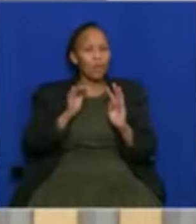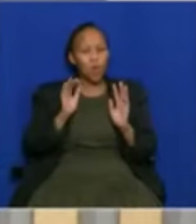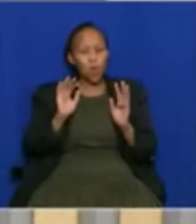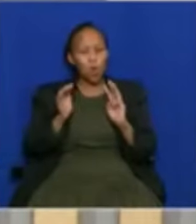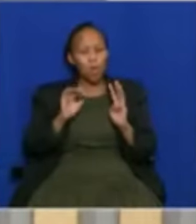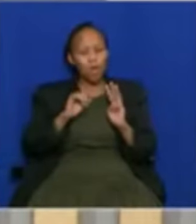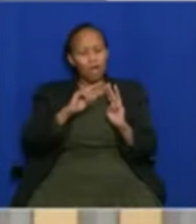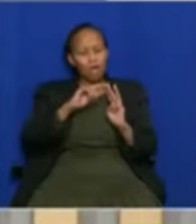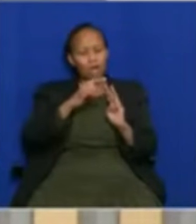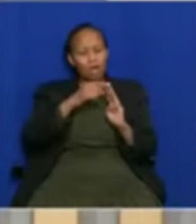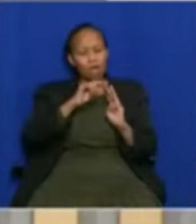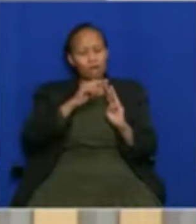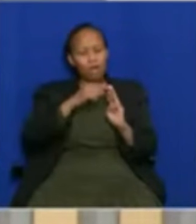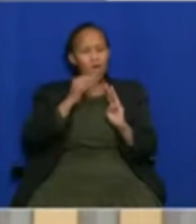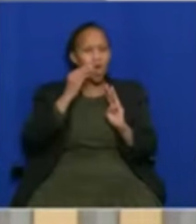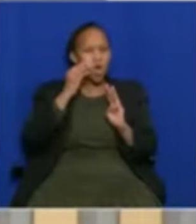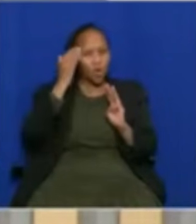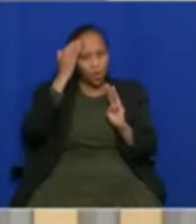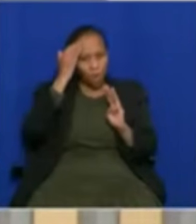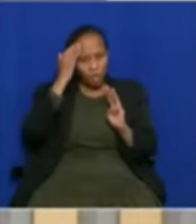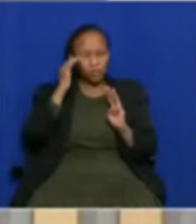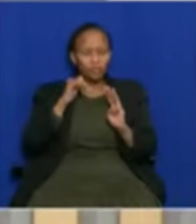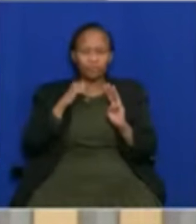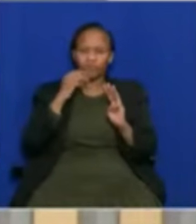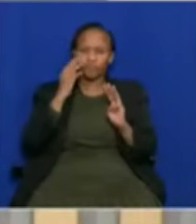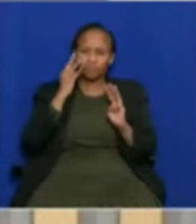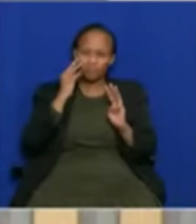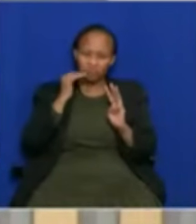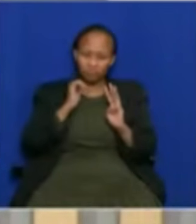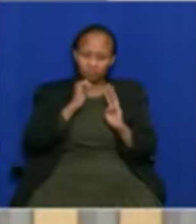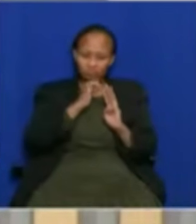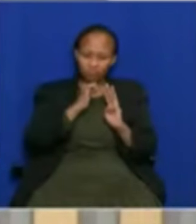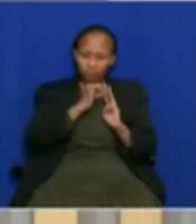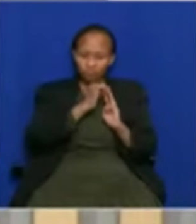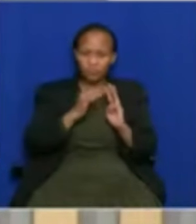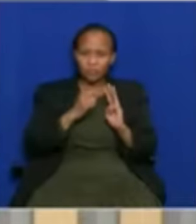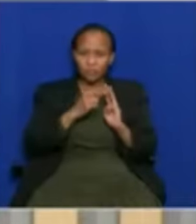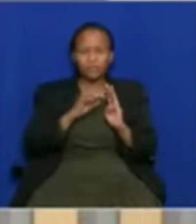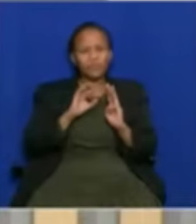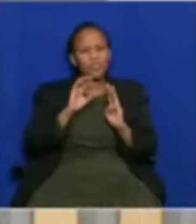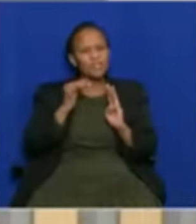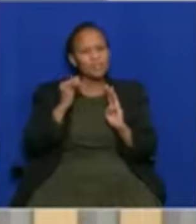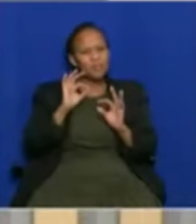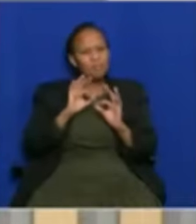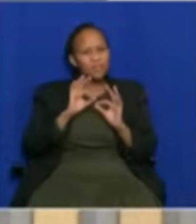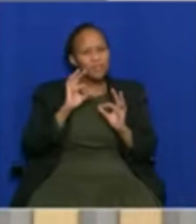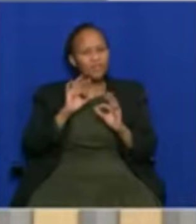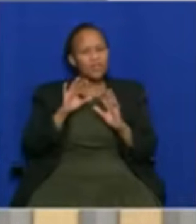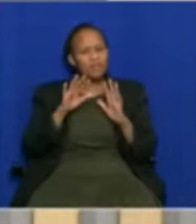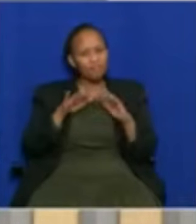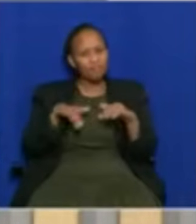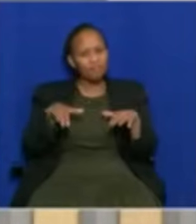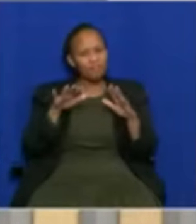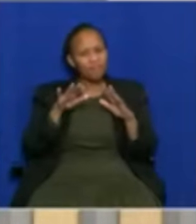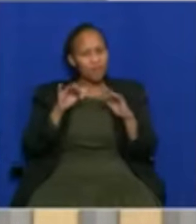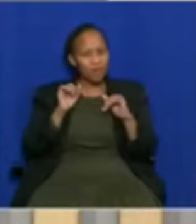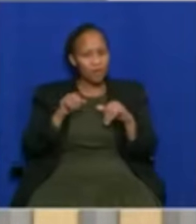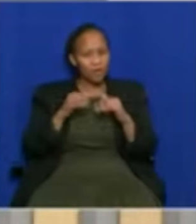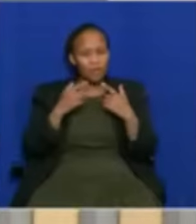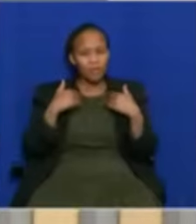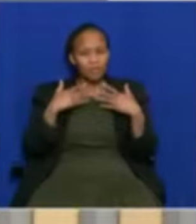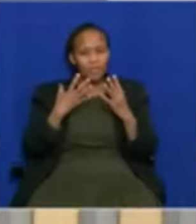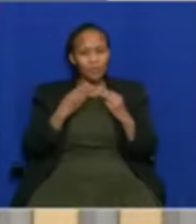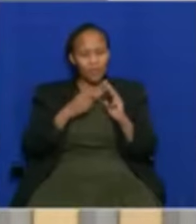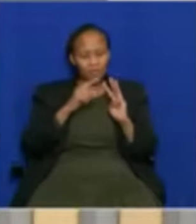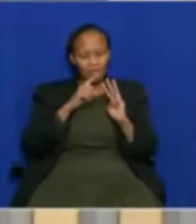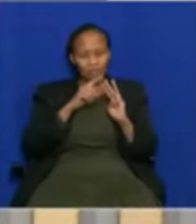experience, and that they from the specific environment, we start with Bapela. The final mark